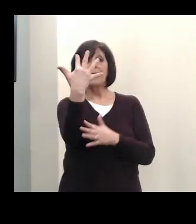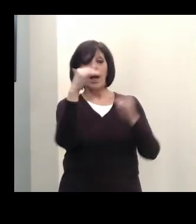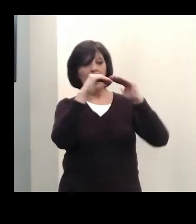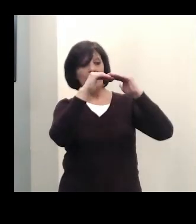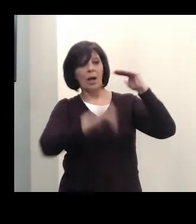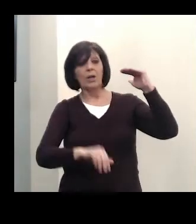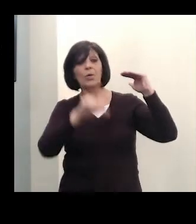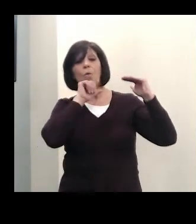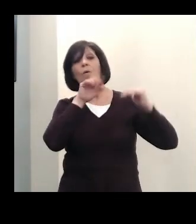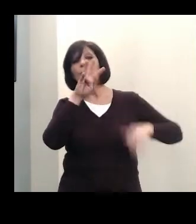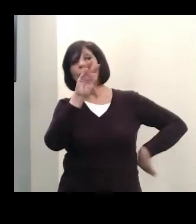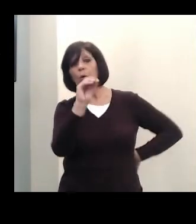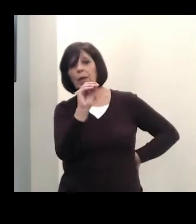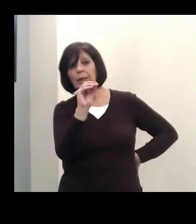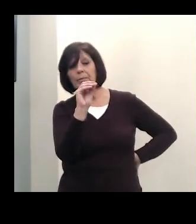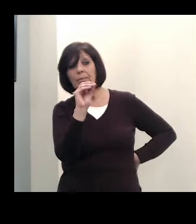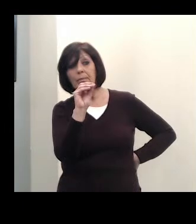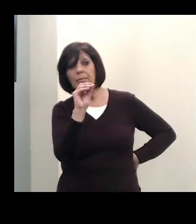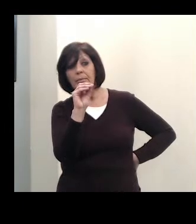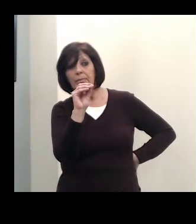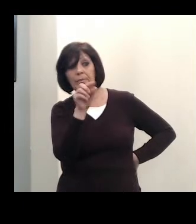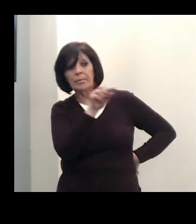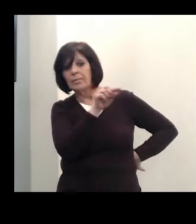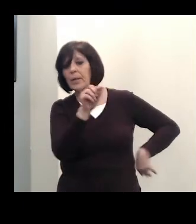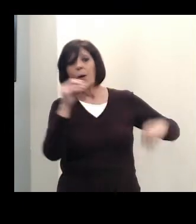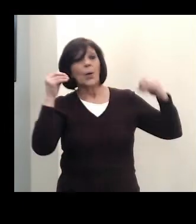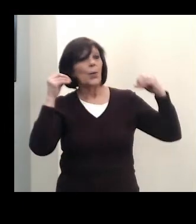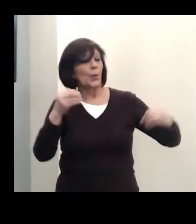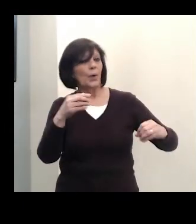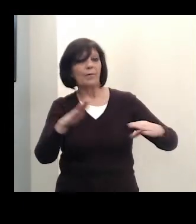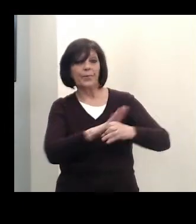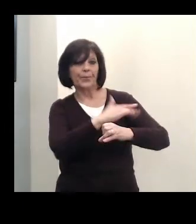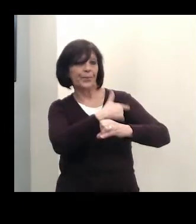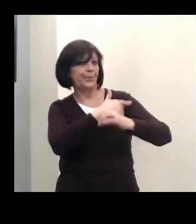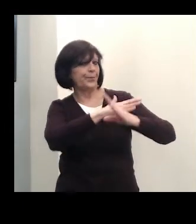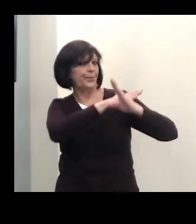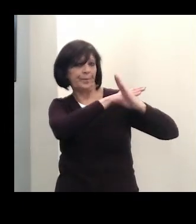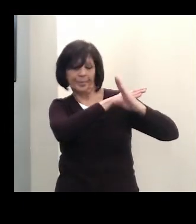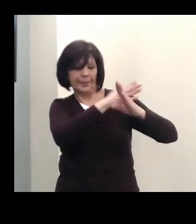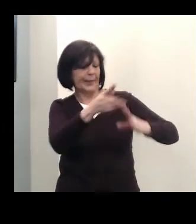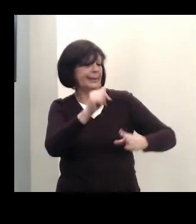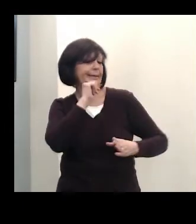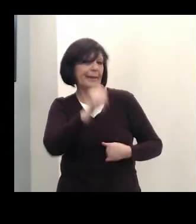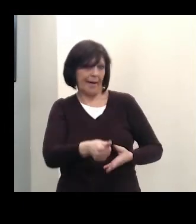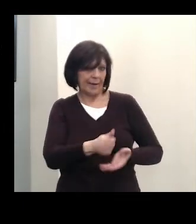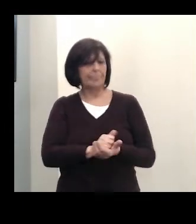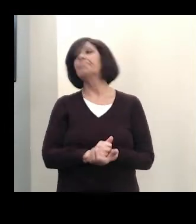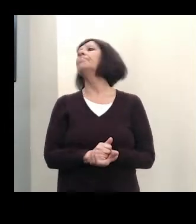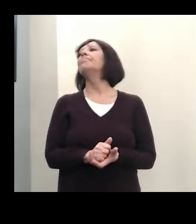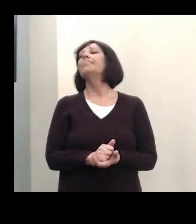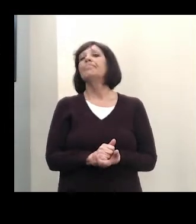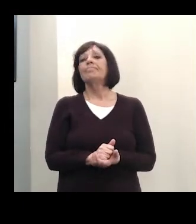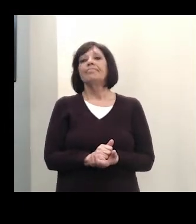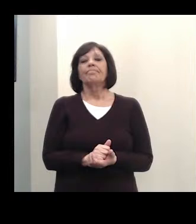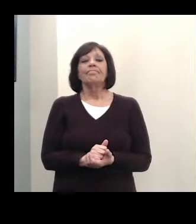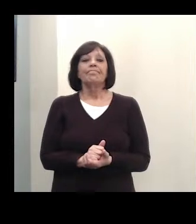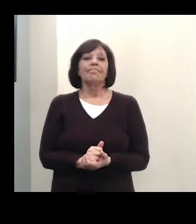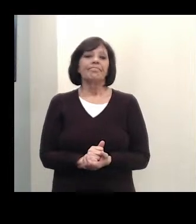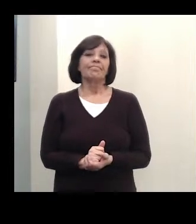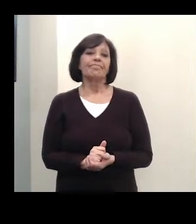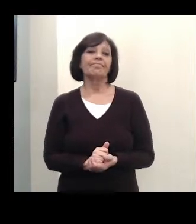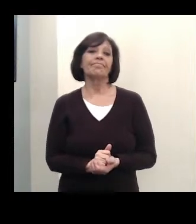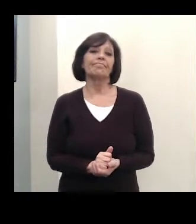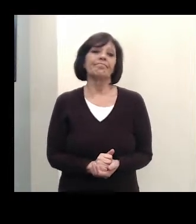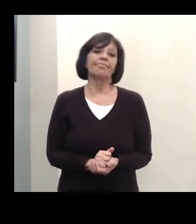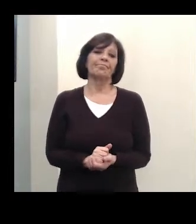40, none of whom were fully vaccinated. So they had not gone through the 2-shot regimen for Pfizer or Moderna or 1 shot